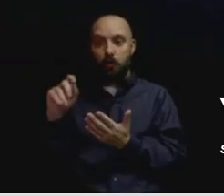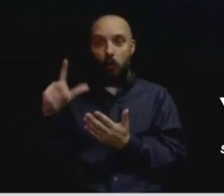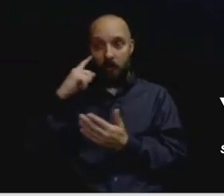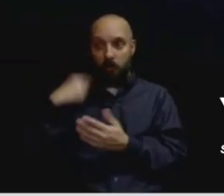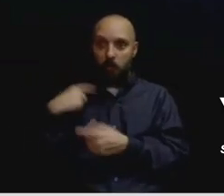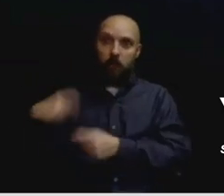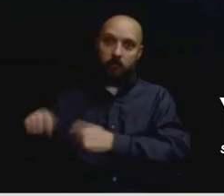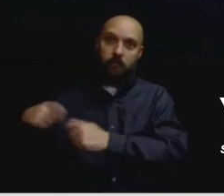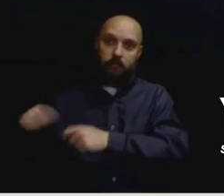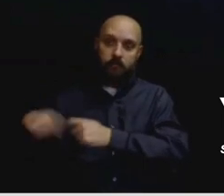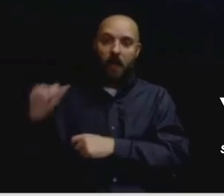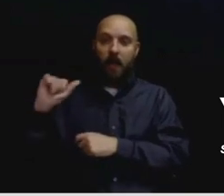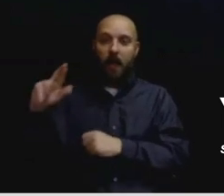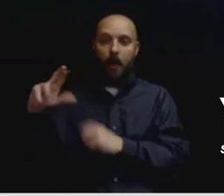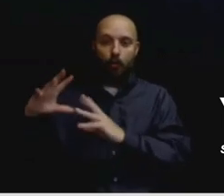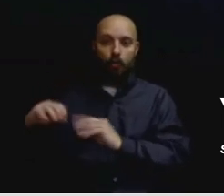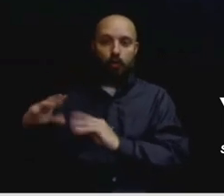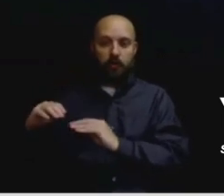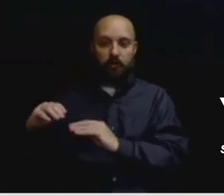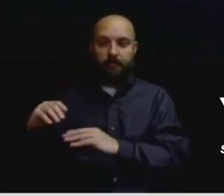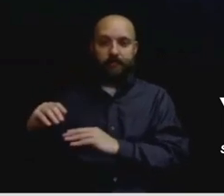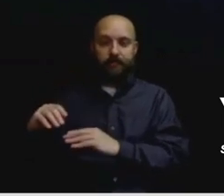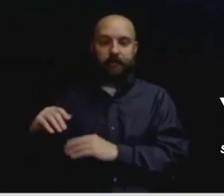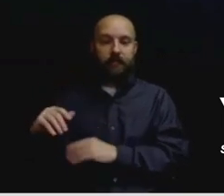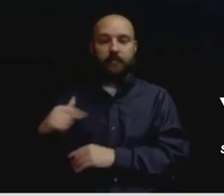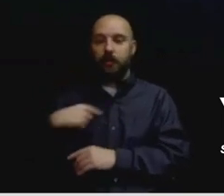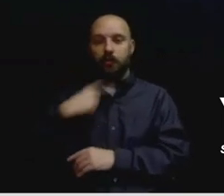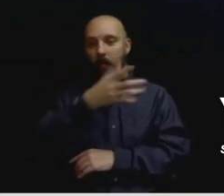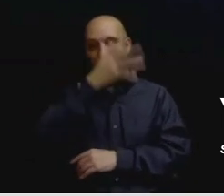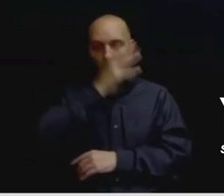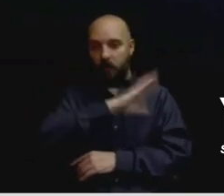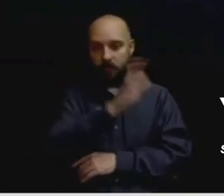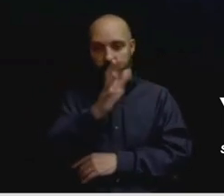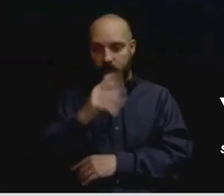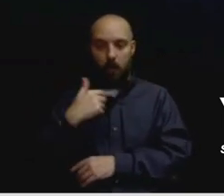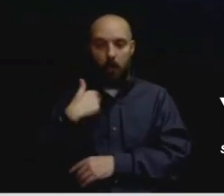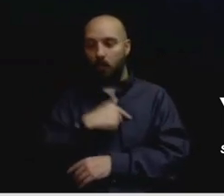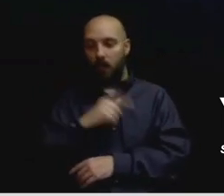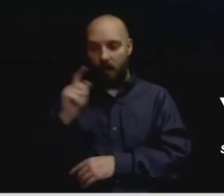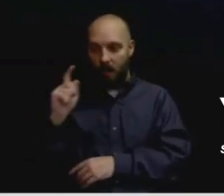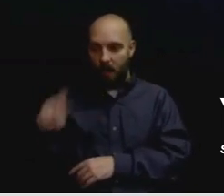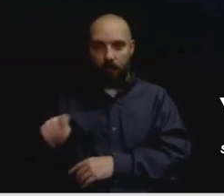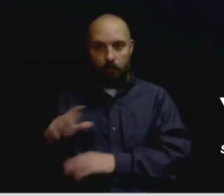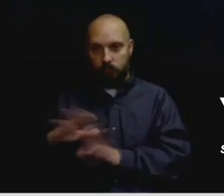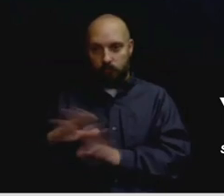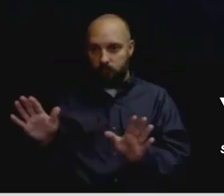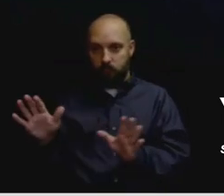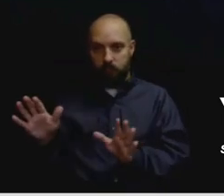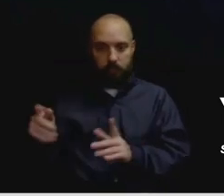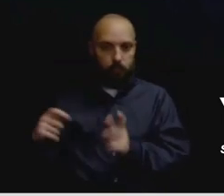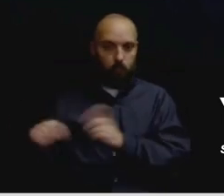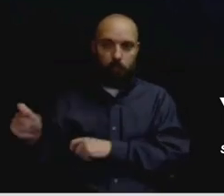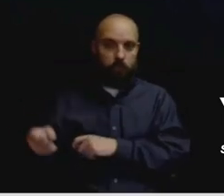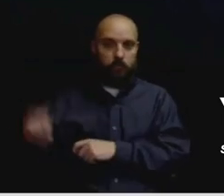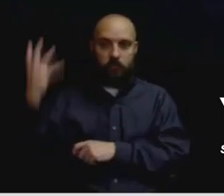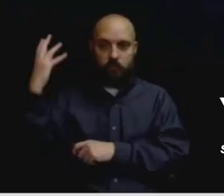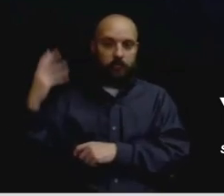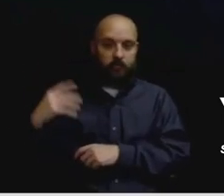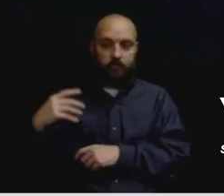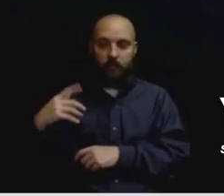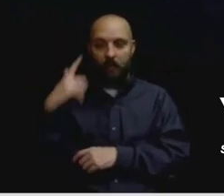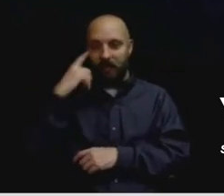these air cushions that I told my dad, I'm like, Dad, we're just going to have to switch that one out from the rotation because it's